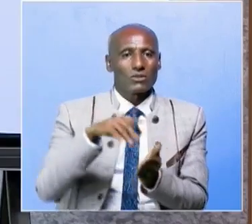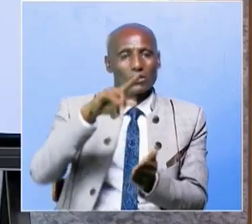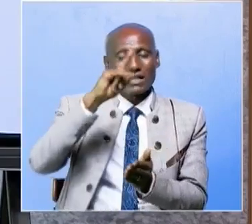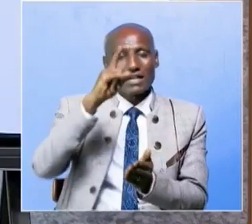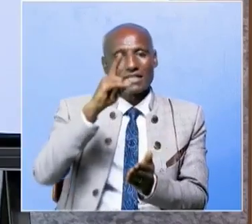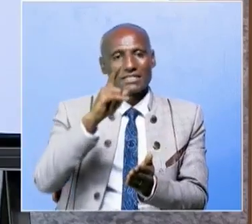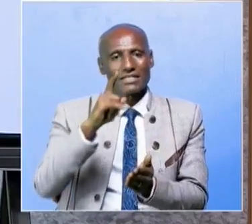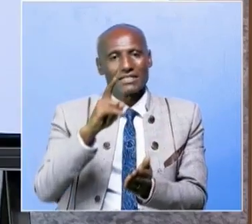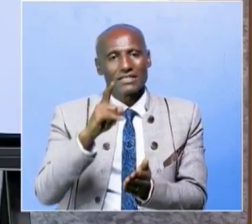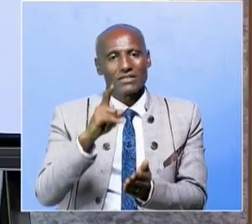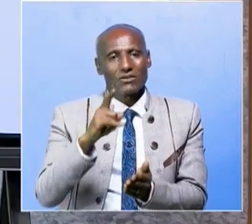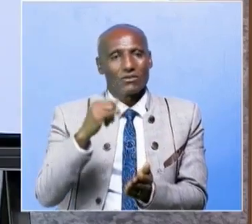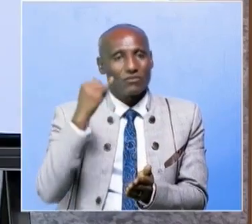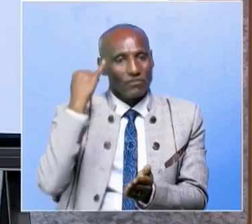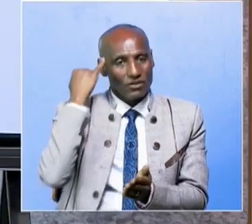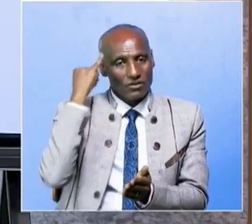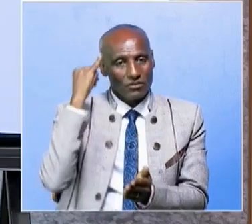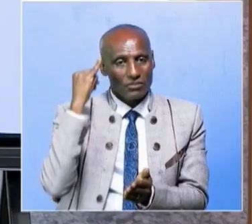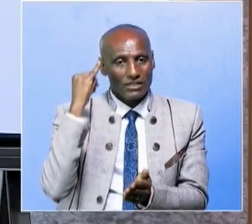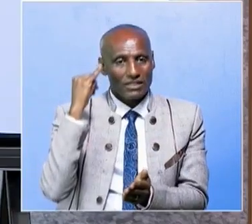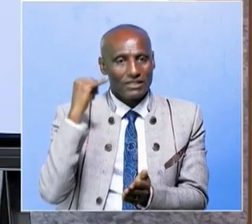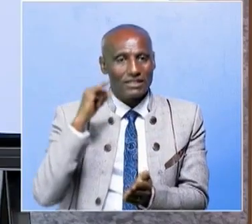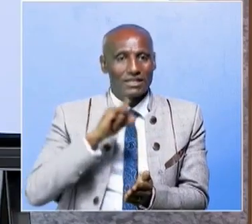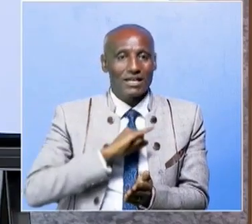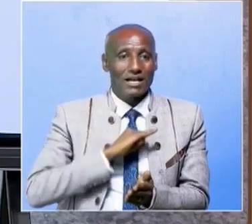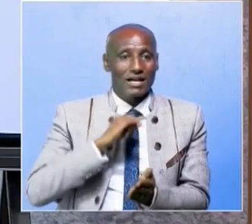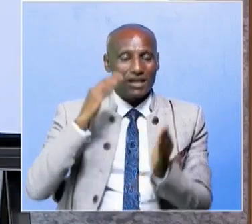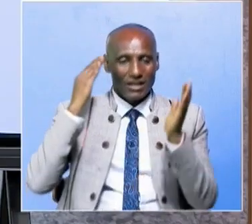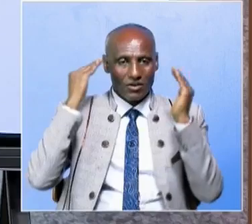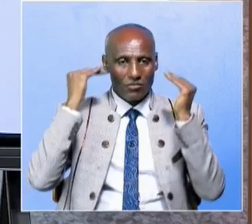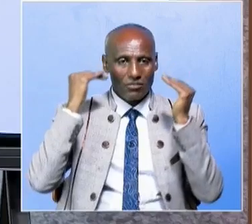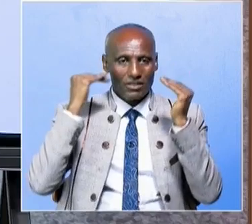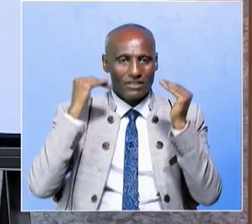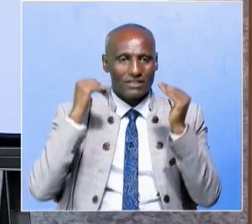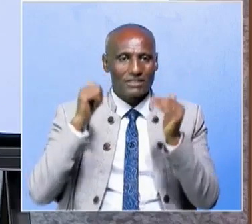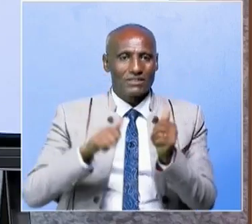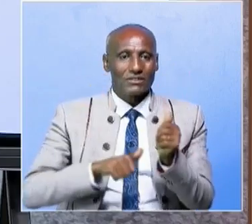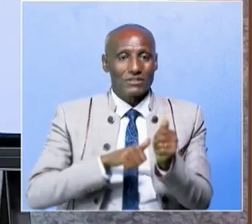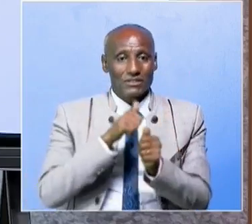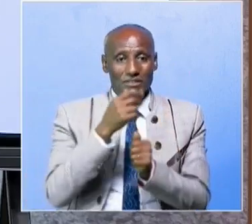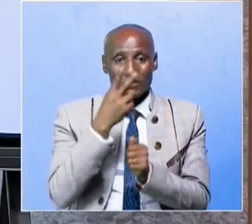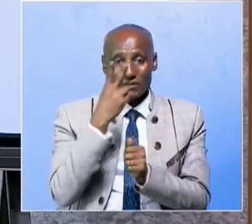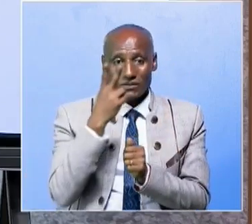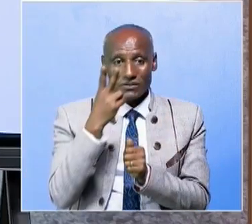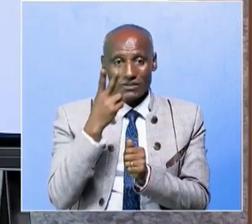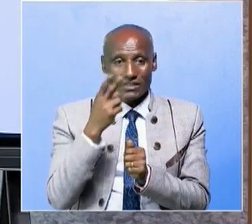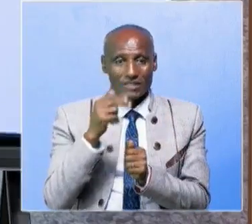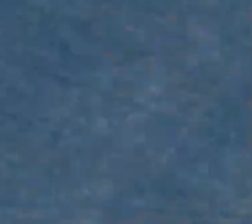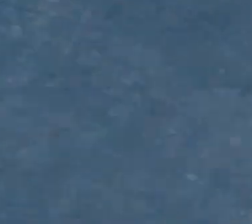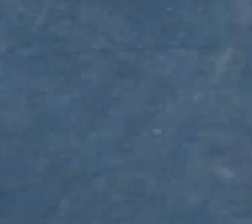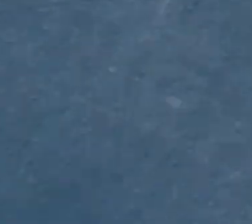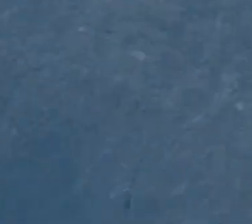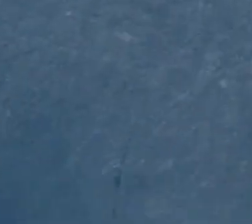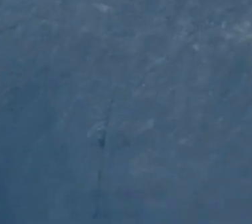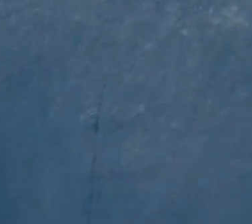people their opinion. And I hope you get to come and join us next time. Until next time, goodbye.